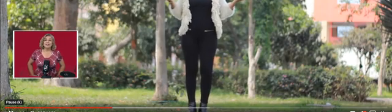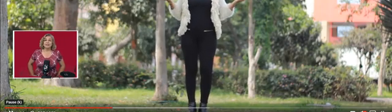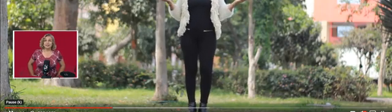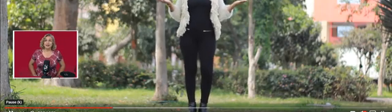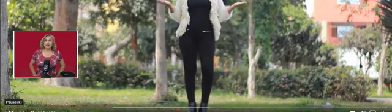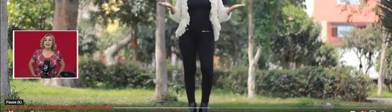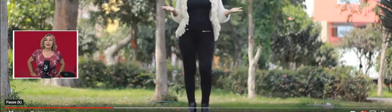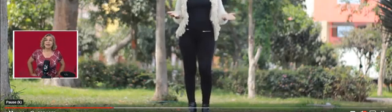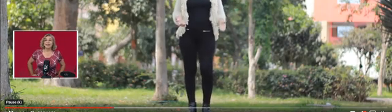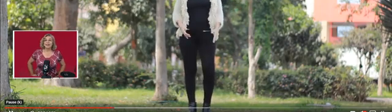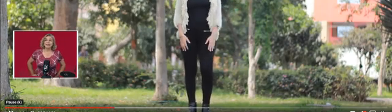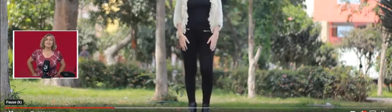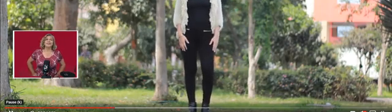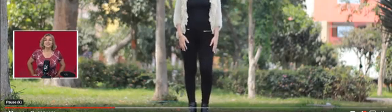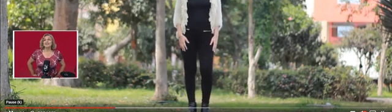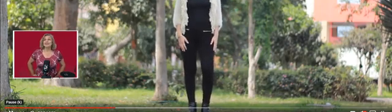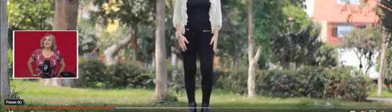y